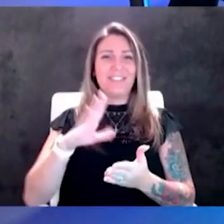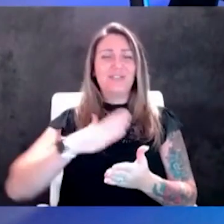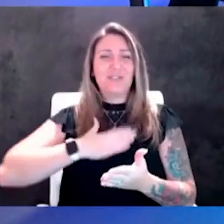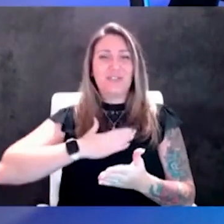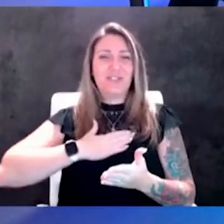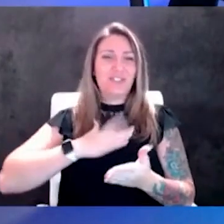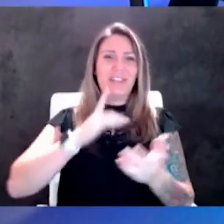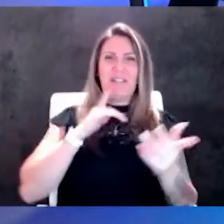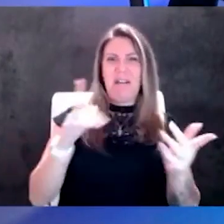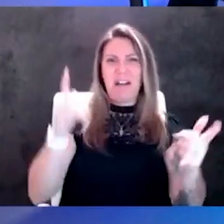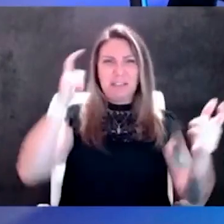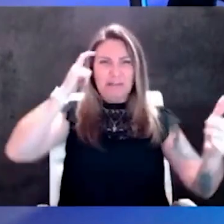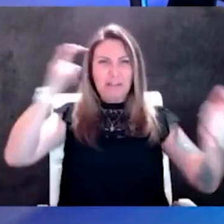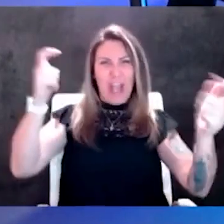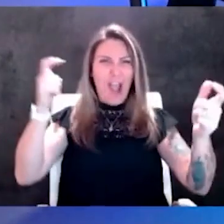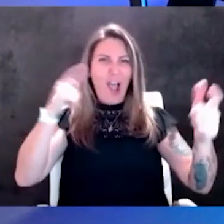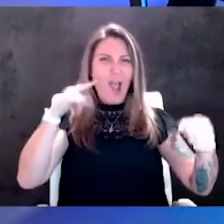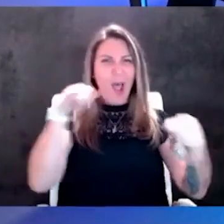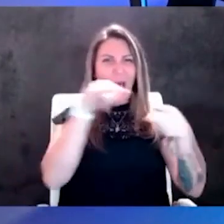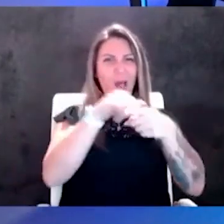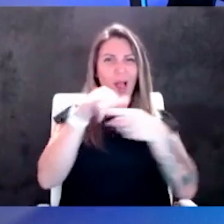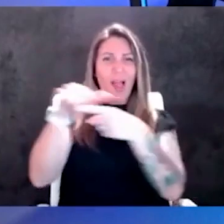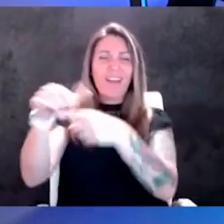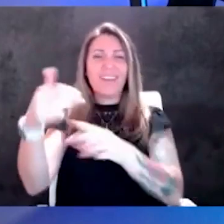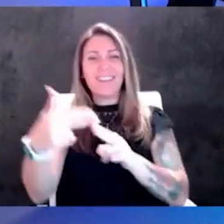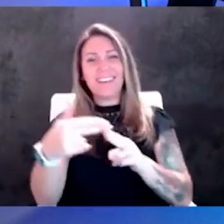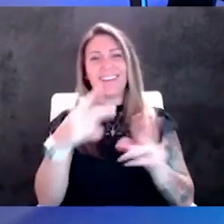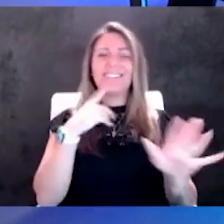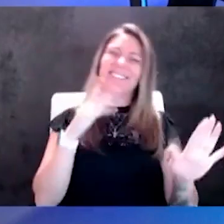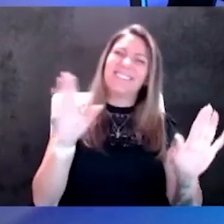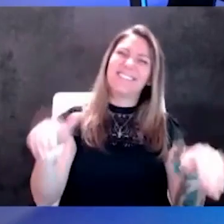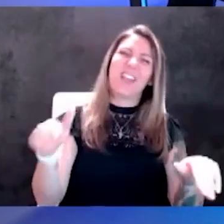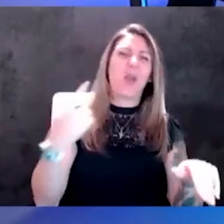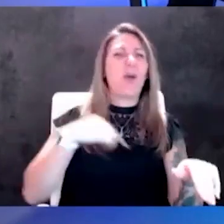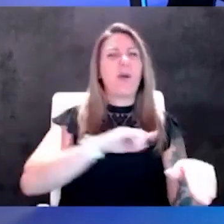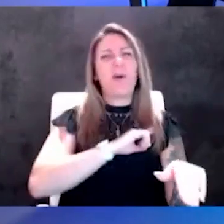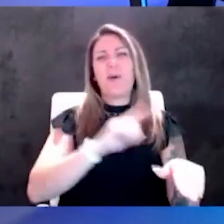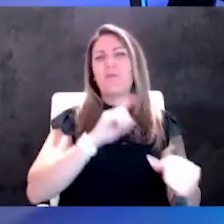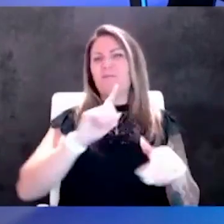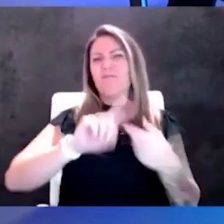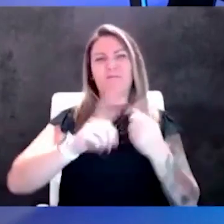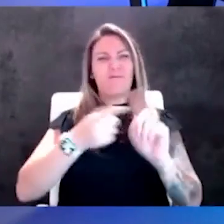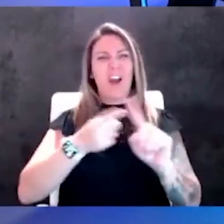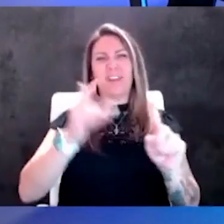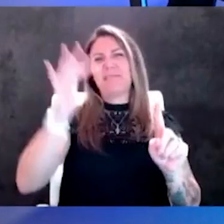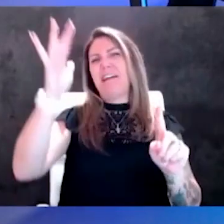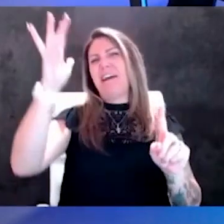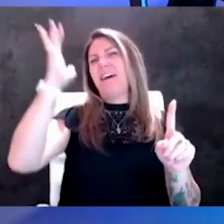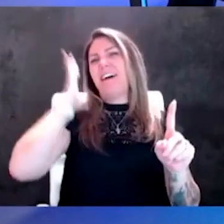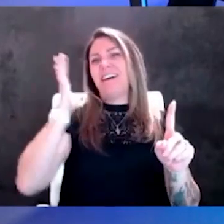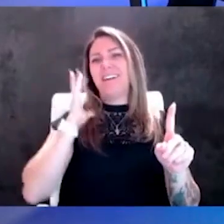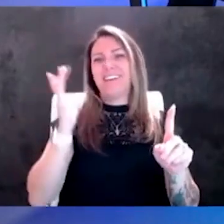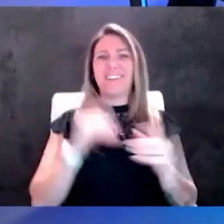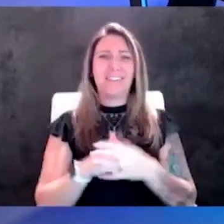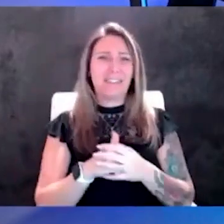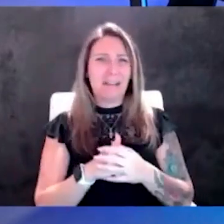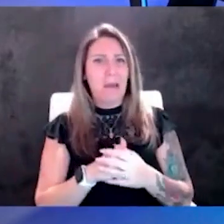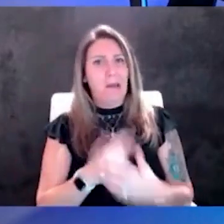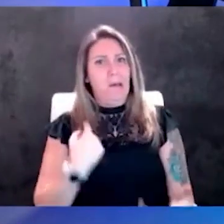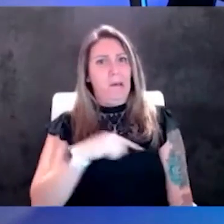here. Oh, my goodness. Dr. Simpson and I go back a very long way. He's also... My waist size is not your business,